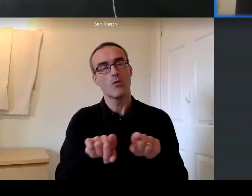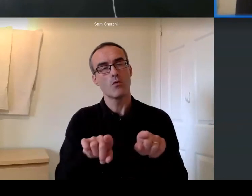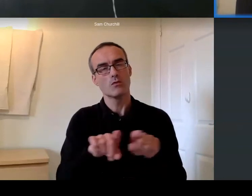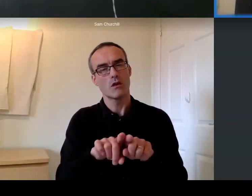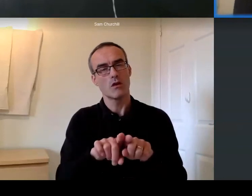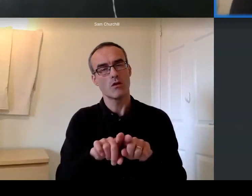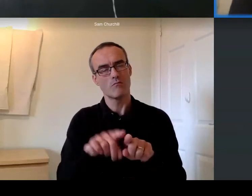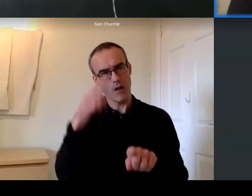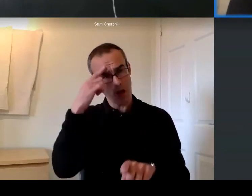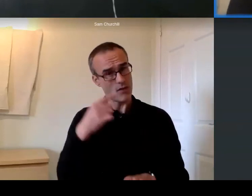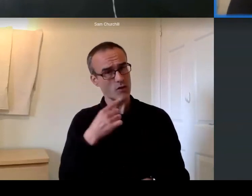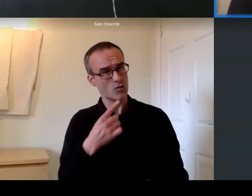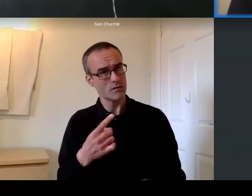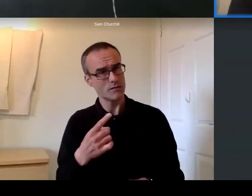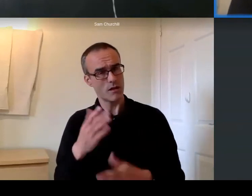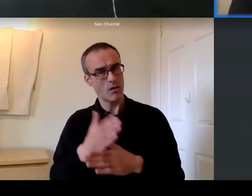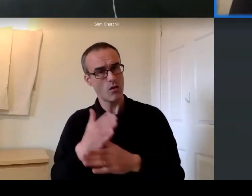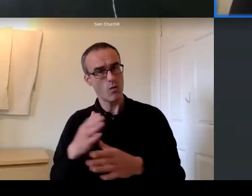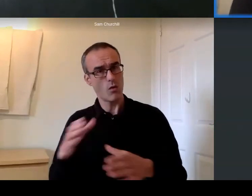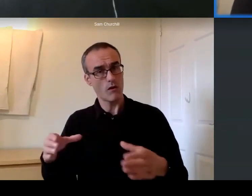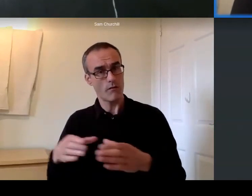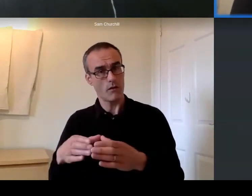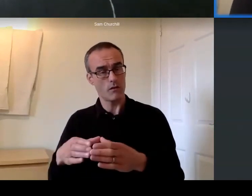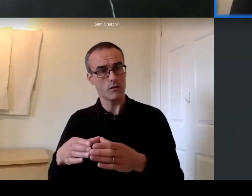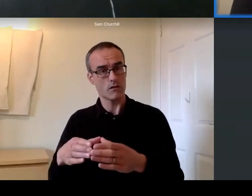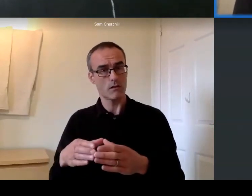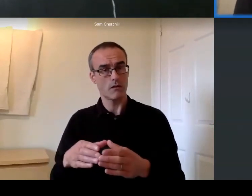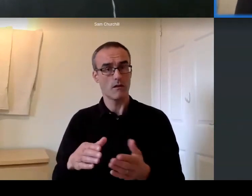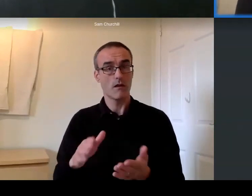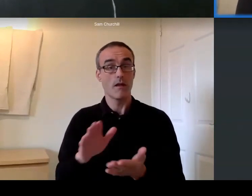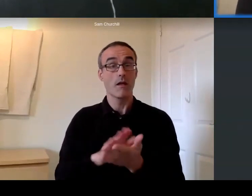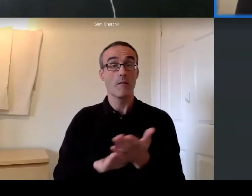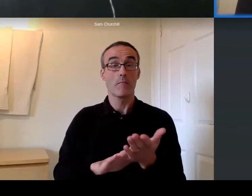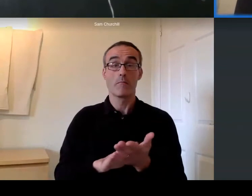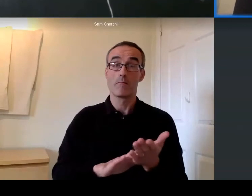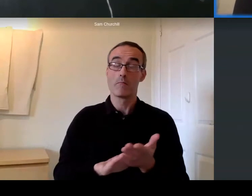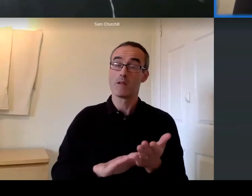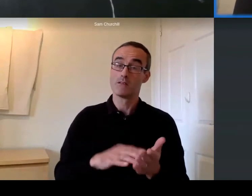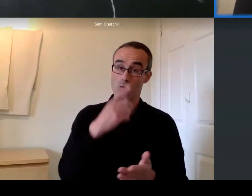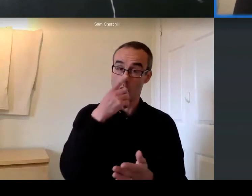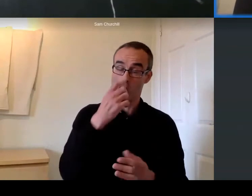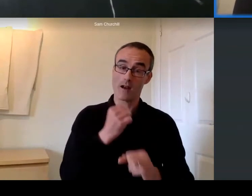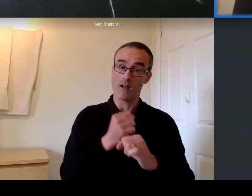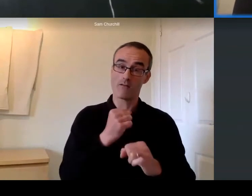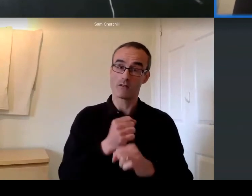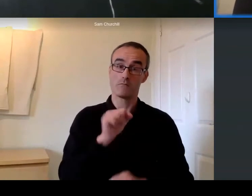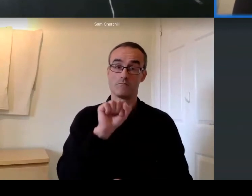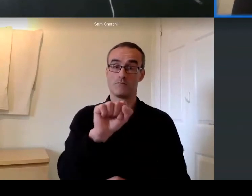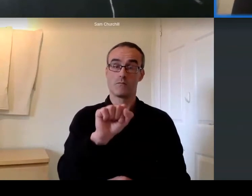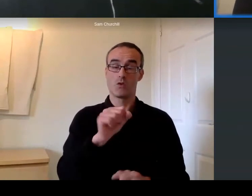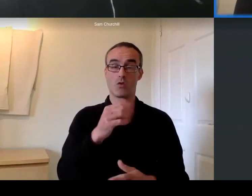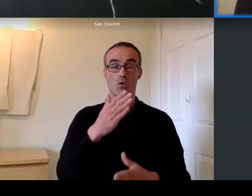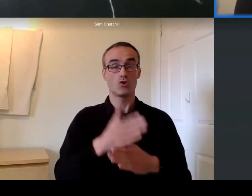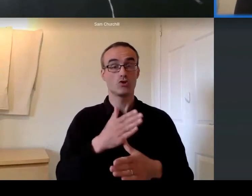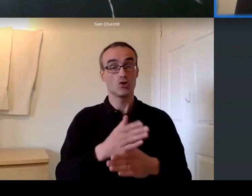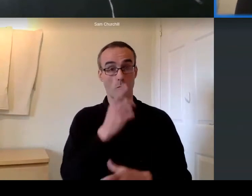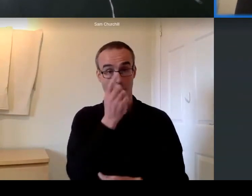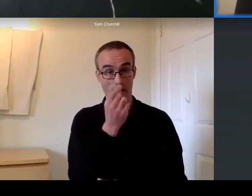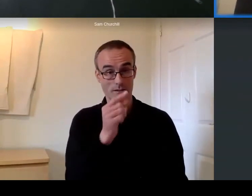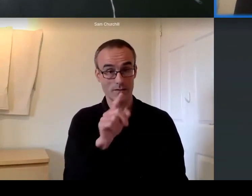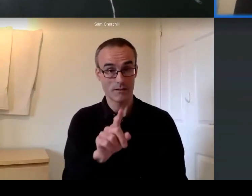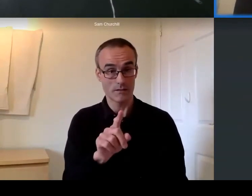mentioned the workforce, that equally gives them unlimited access of vacancy support for the year. So we also send out an e-alert